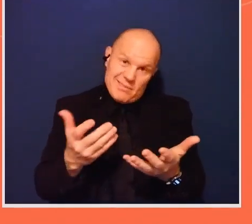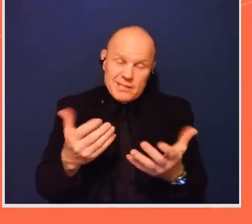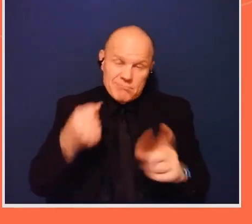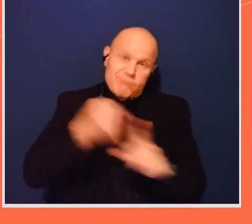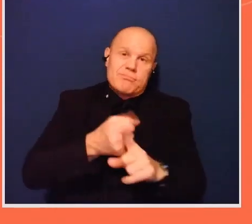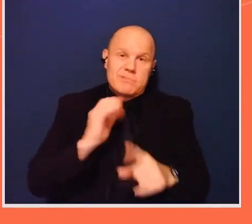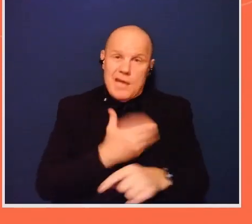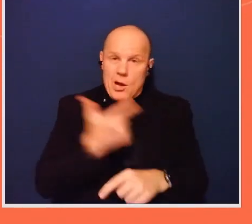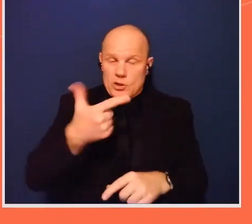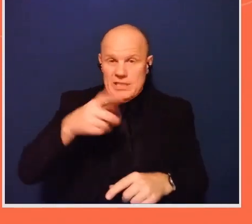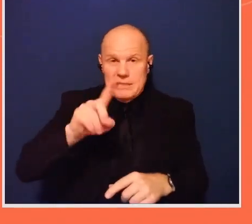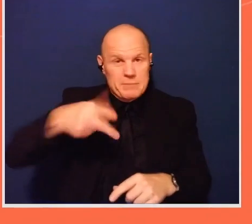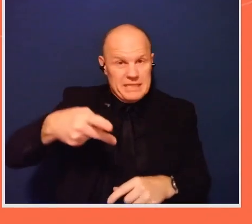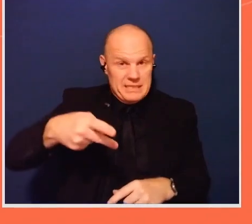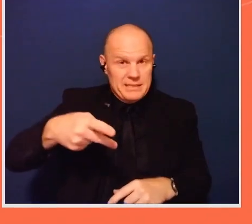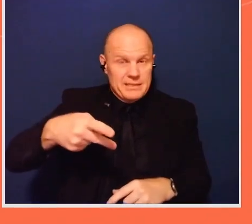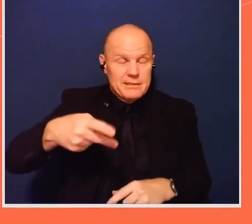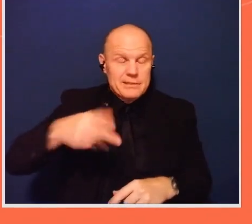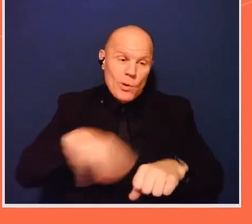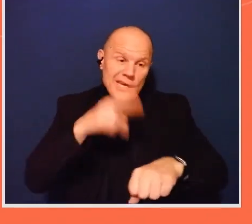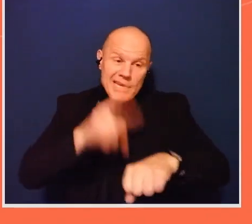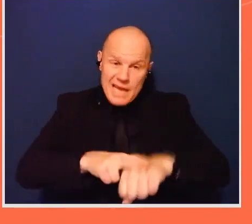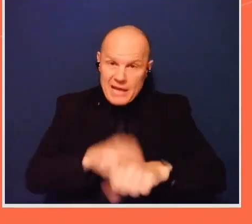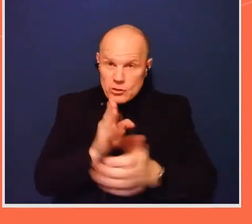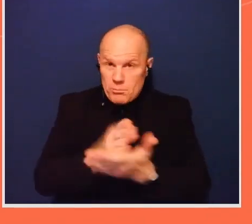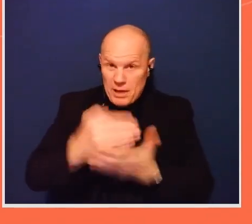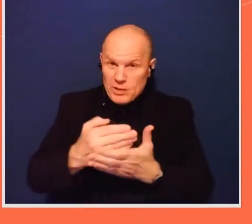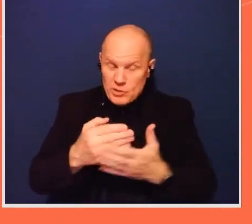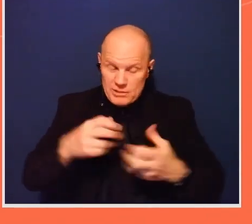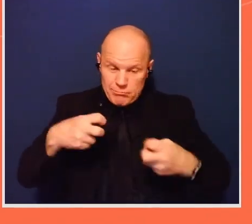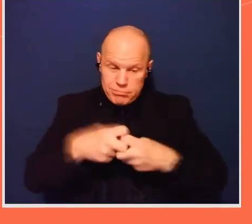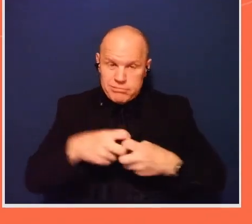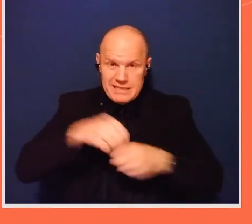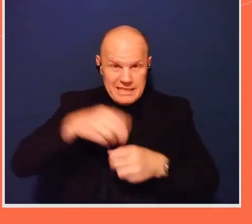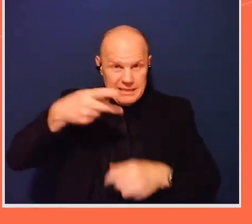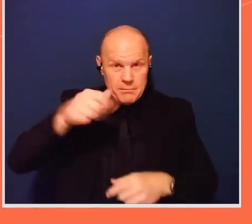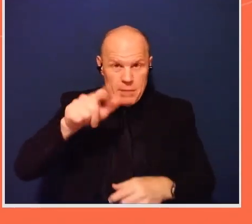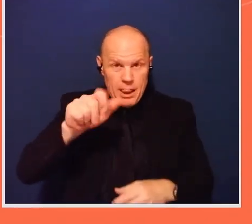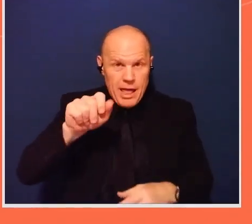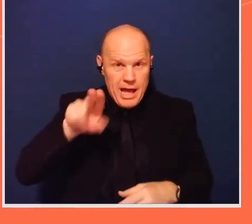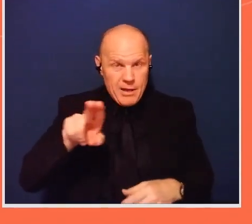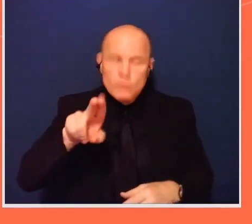so that we may survive, endure,